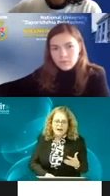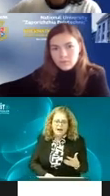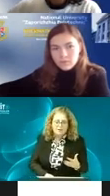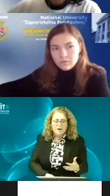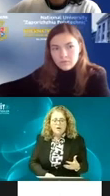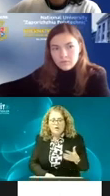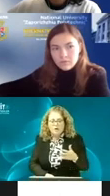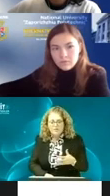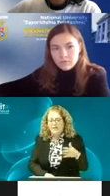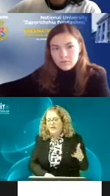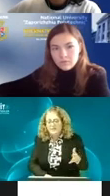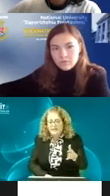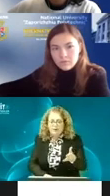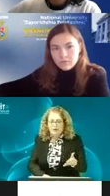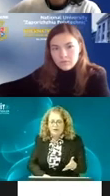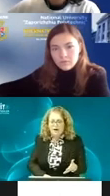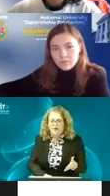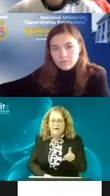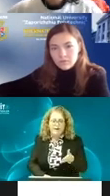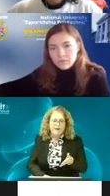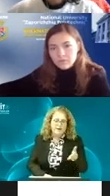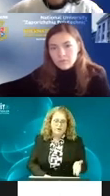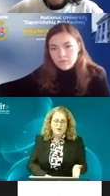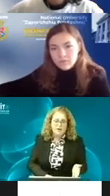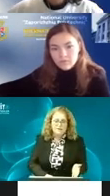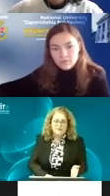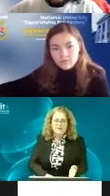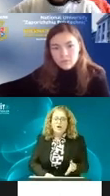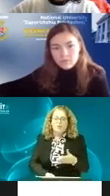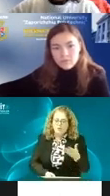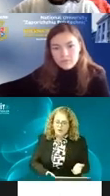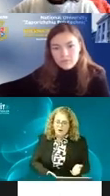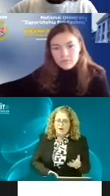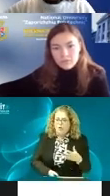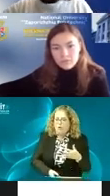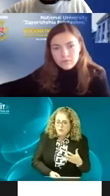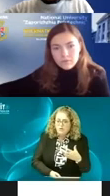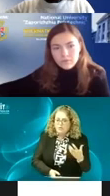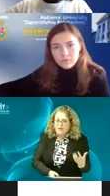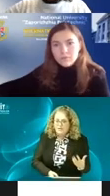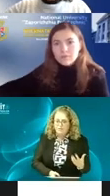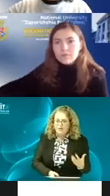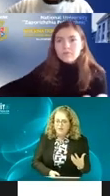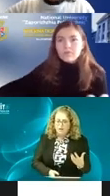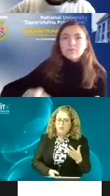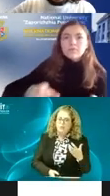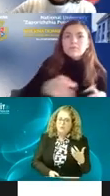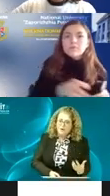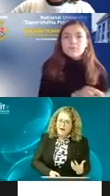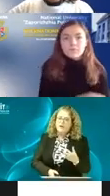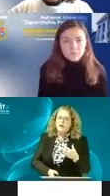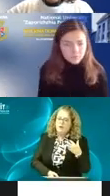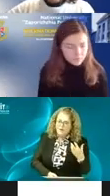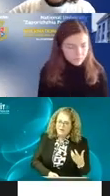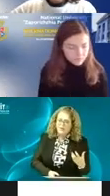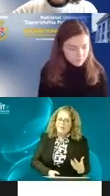in the house. We also have Alexa now in the car and Google Assistant, which we are also creating a relationship when we